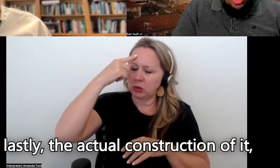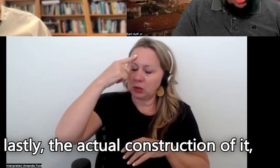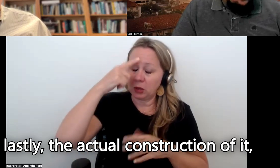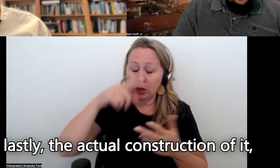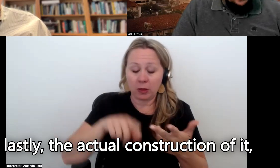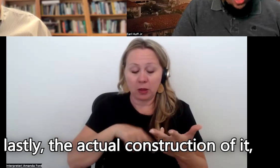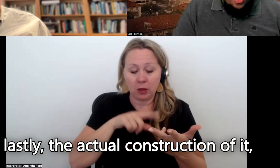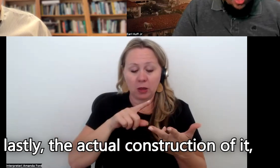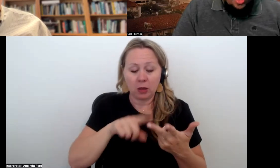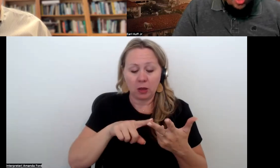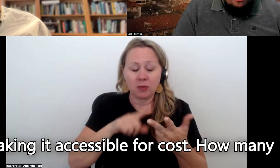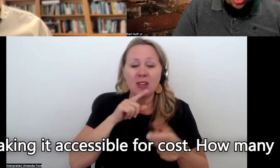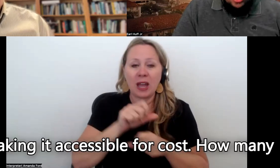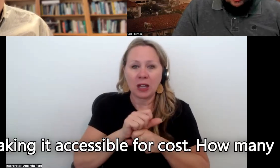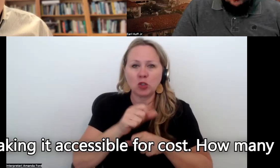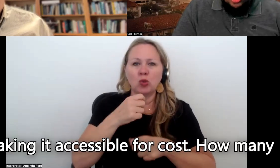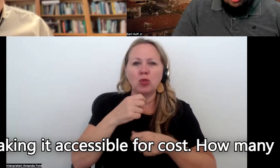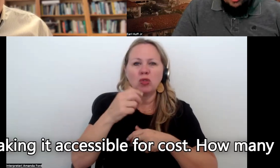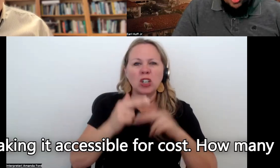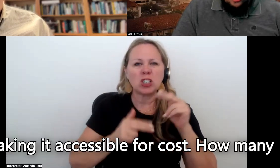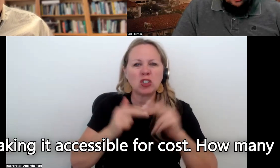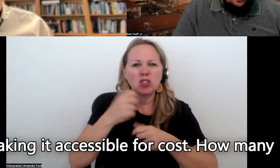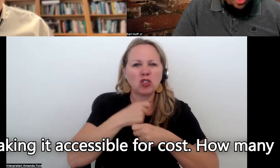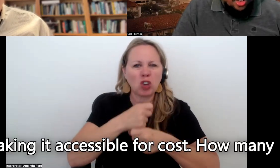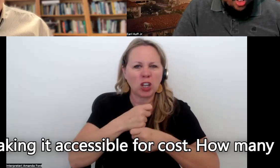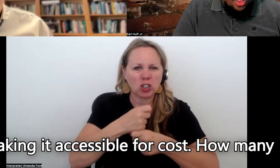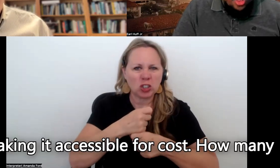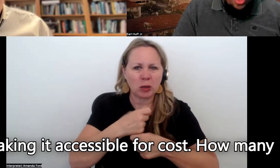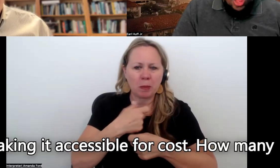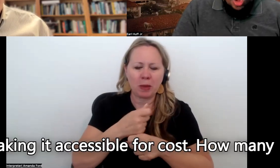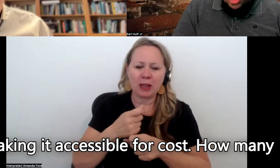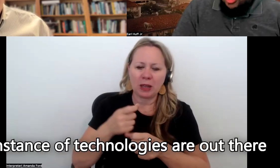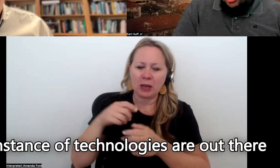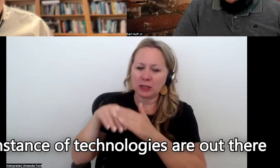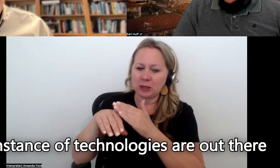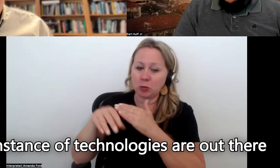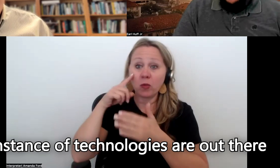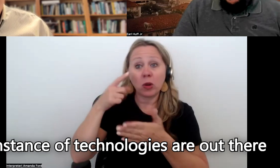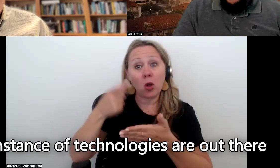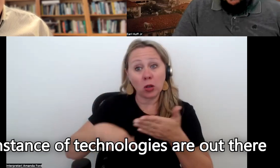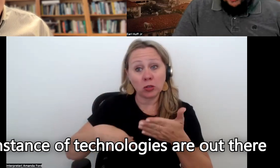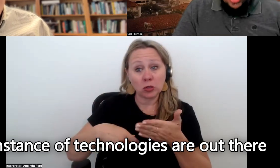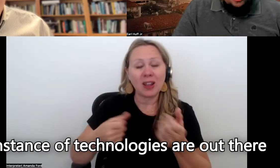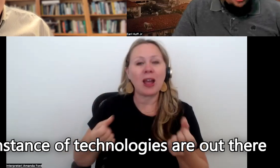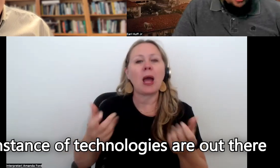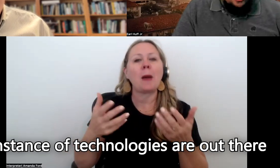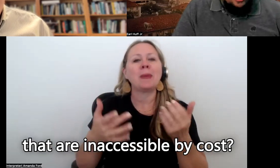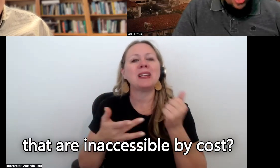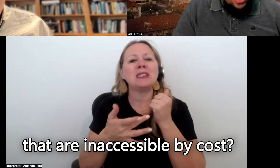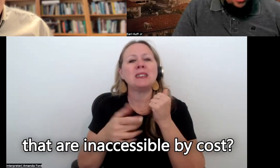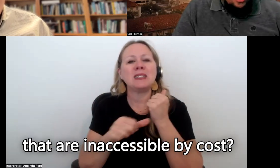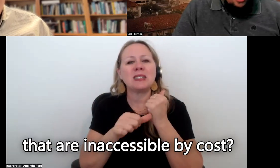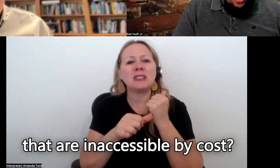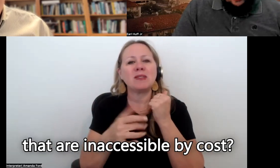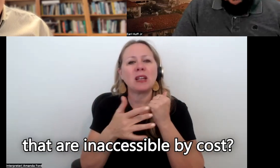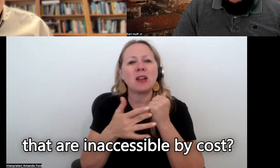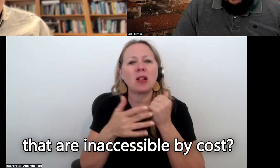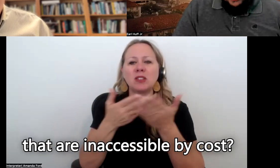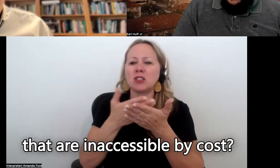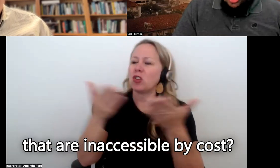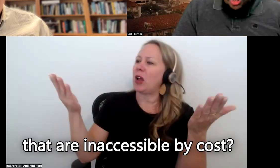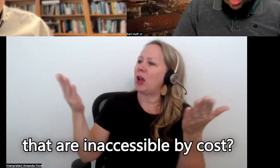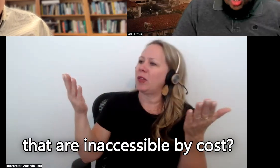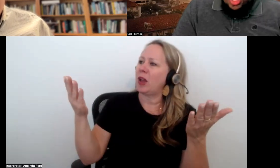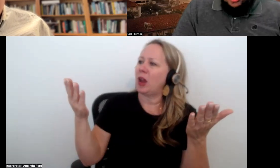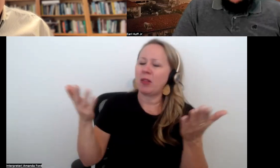actual construction of it, making it accessible for cost. How many assistive technologies are out there that are inaccessible